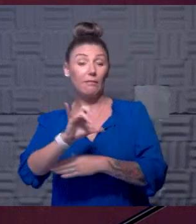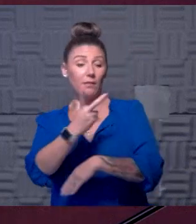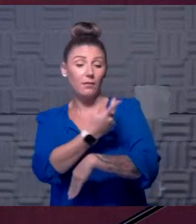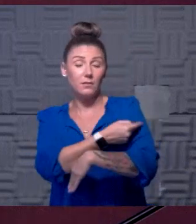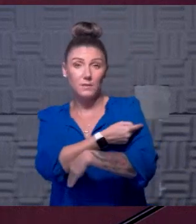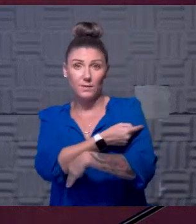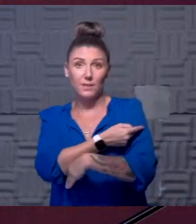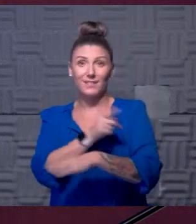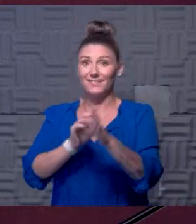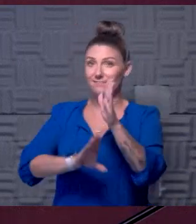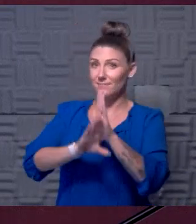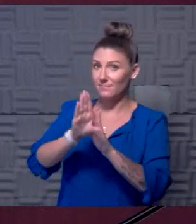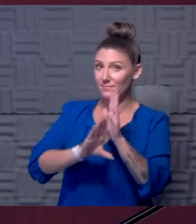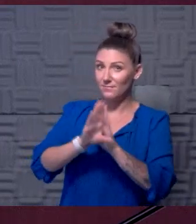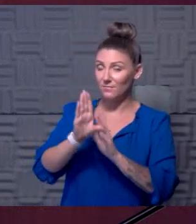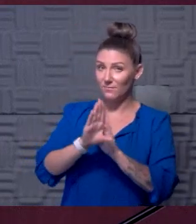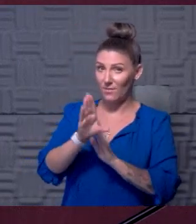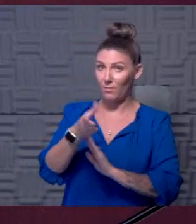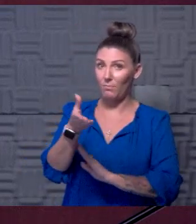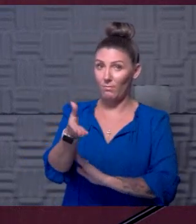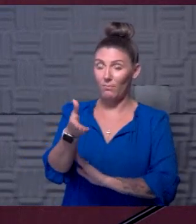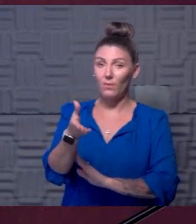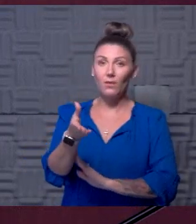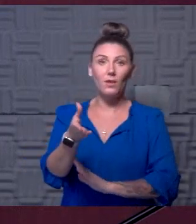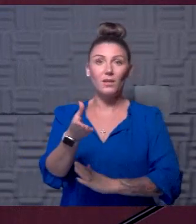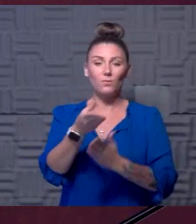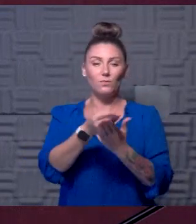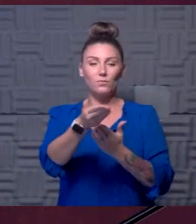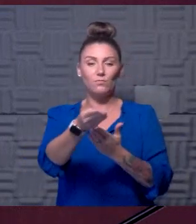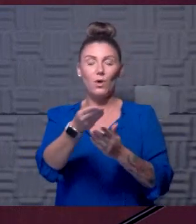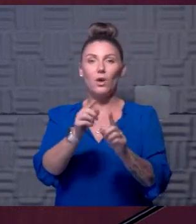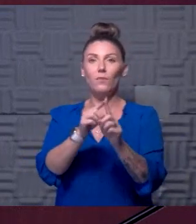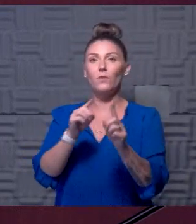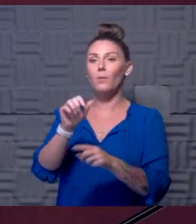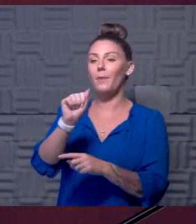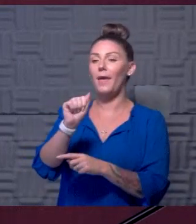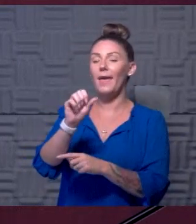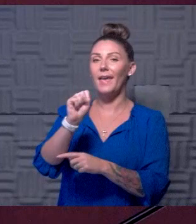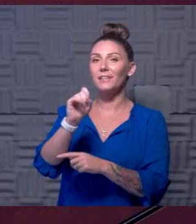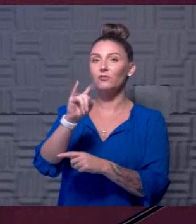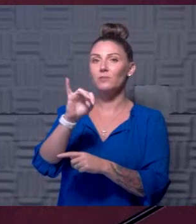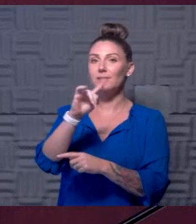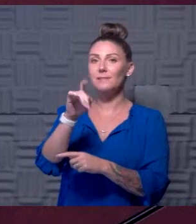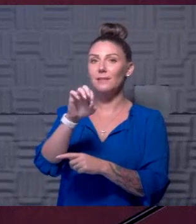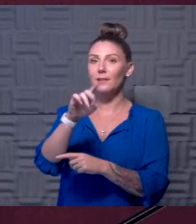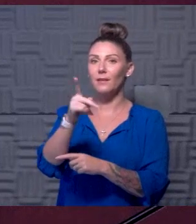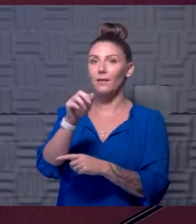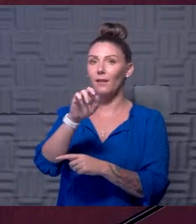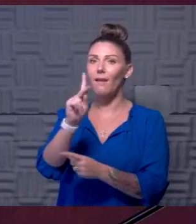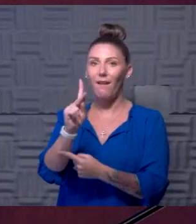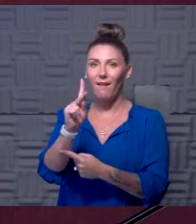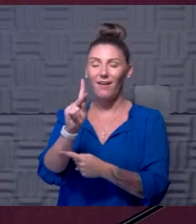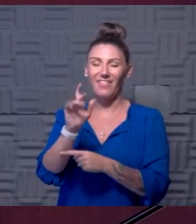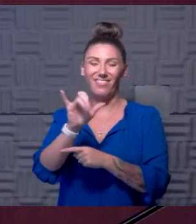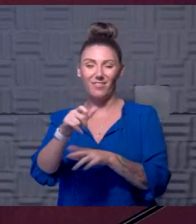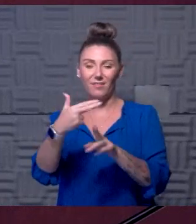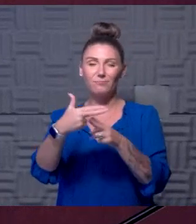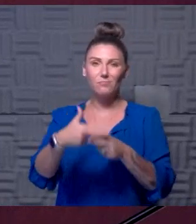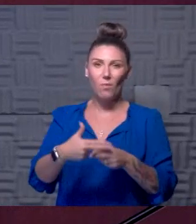vaccine, which was developed, was subsequently bought out by Astrazeneca, and this is now called the